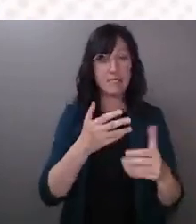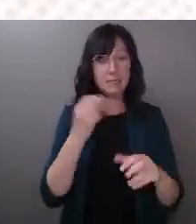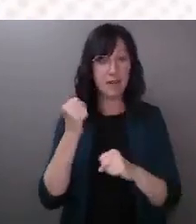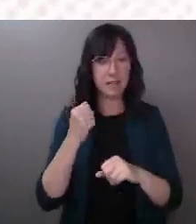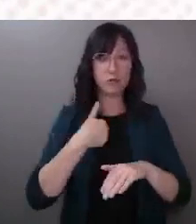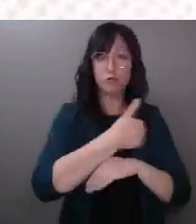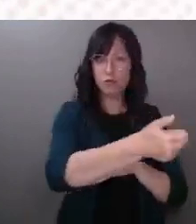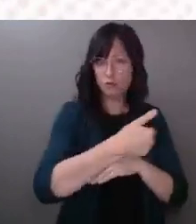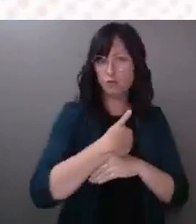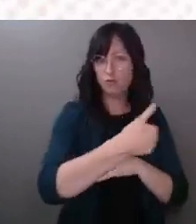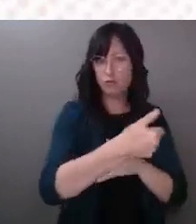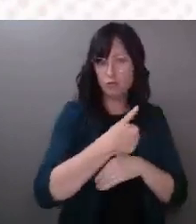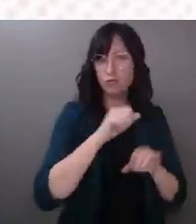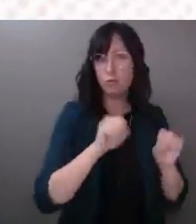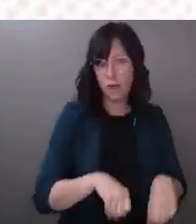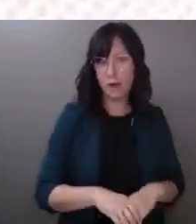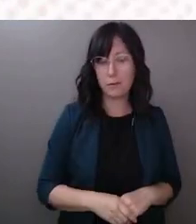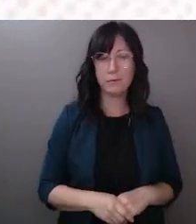quickly.